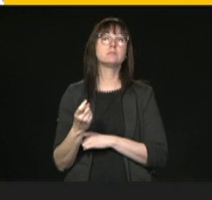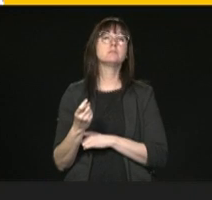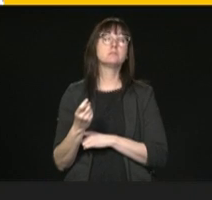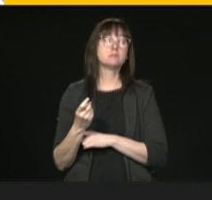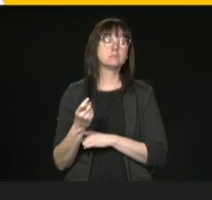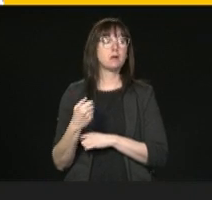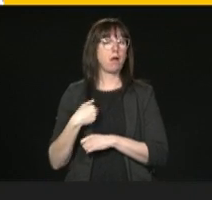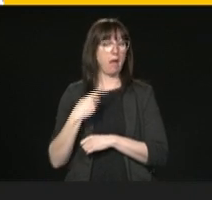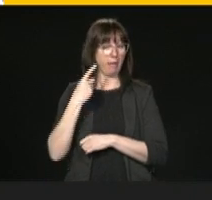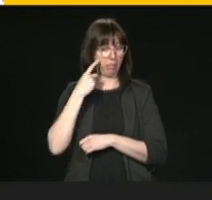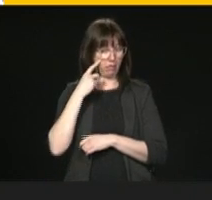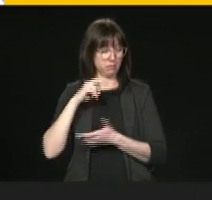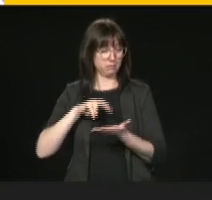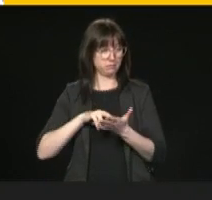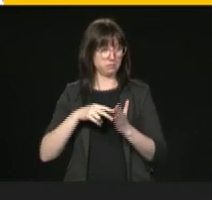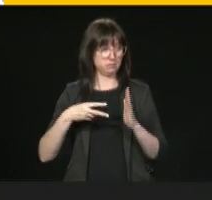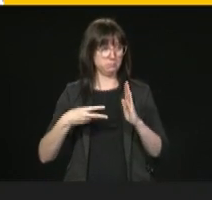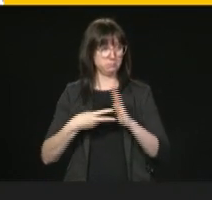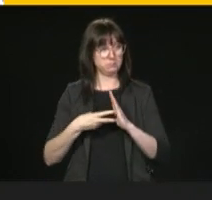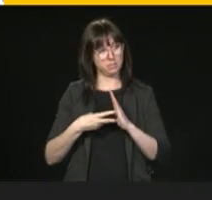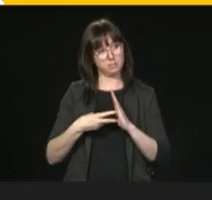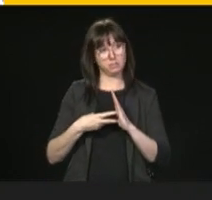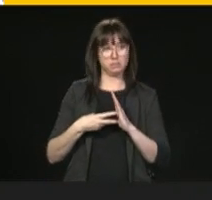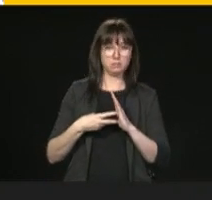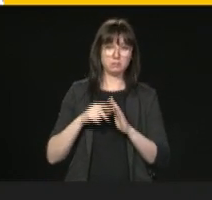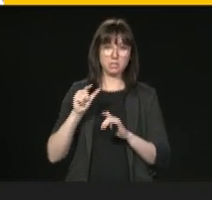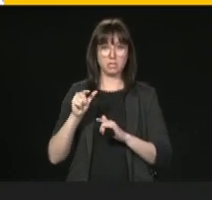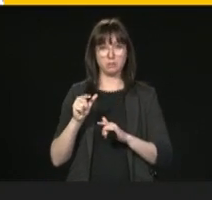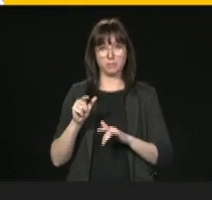to be a little bit pejorative, perhaps.